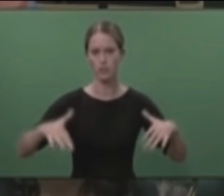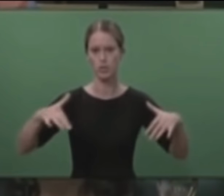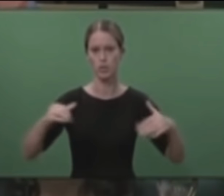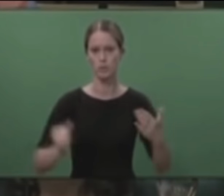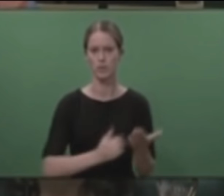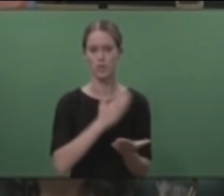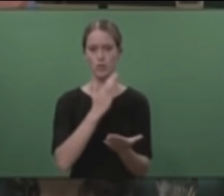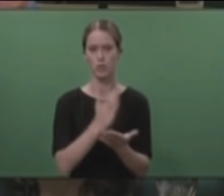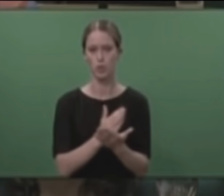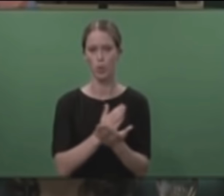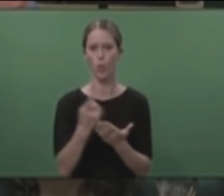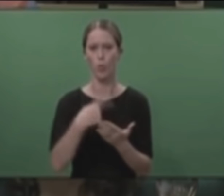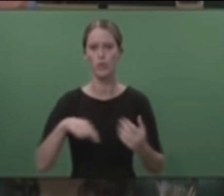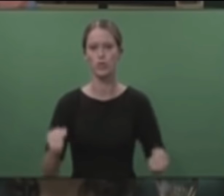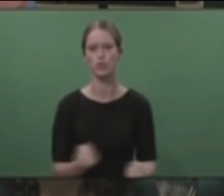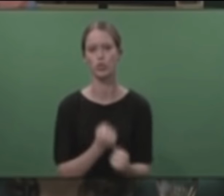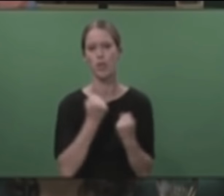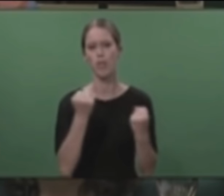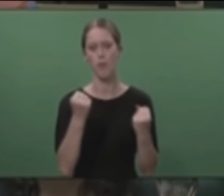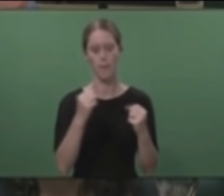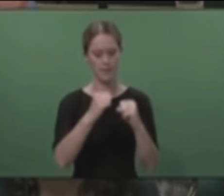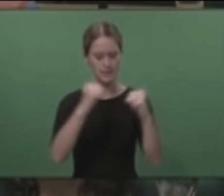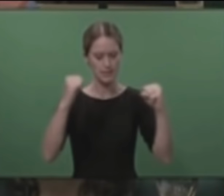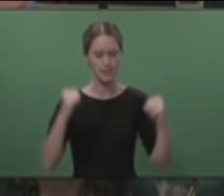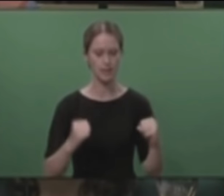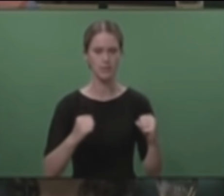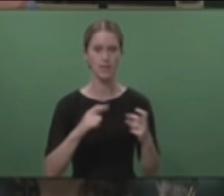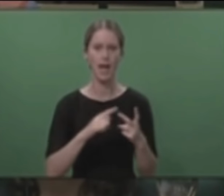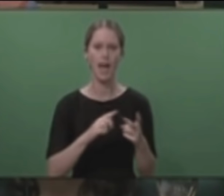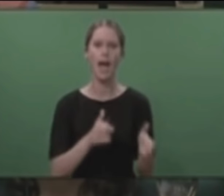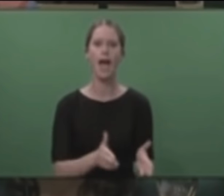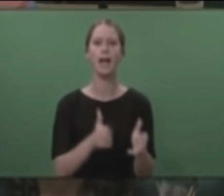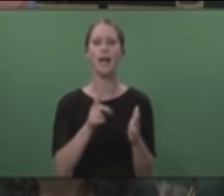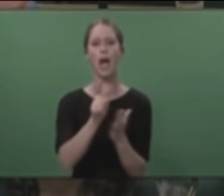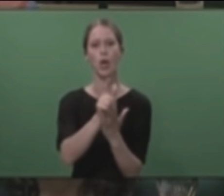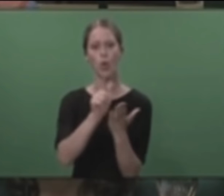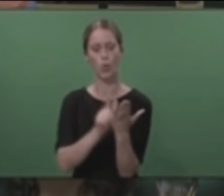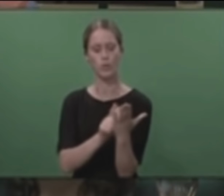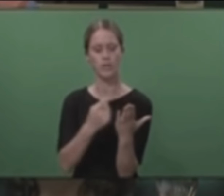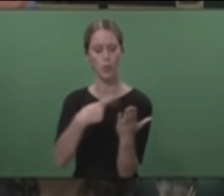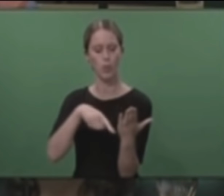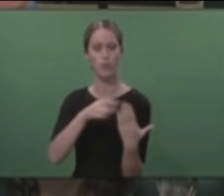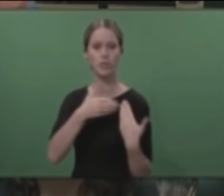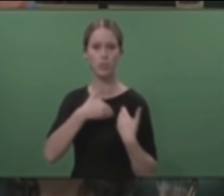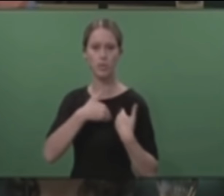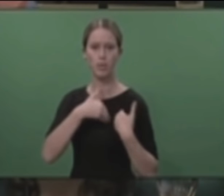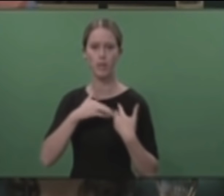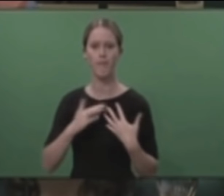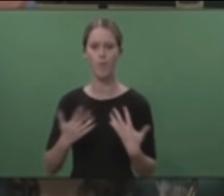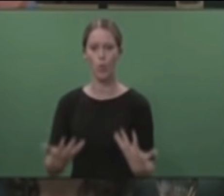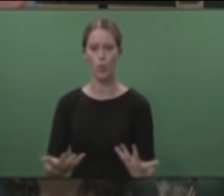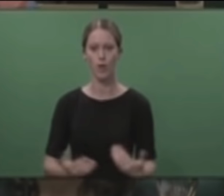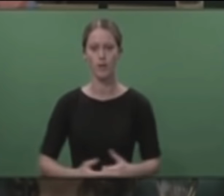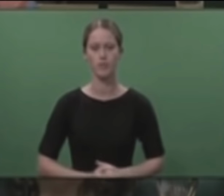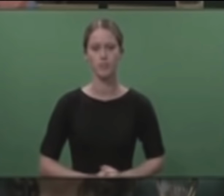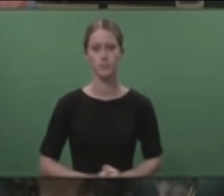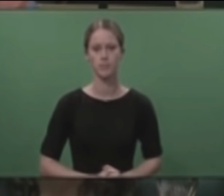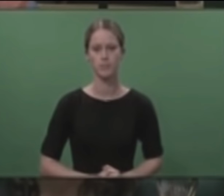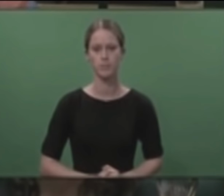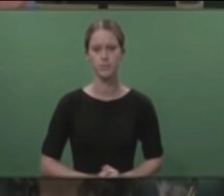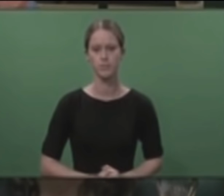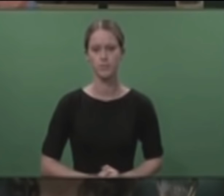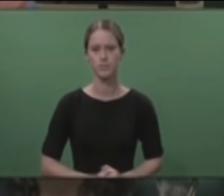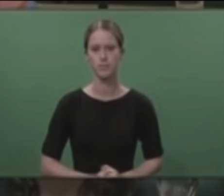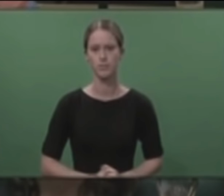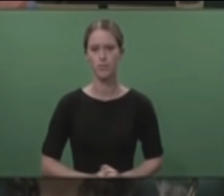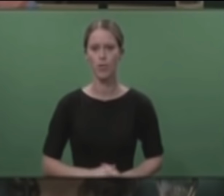ensure that we strengthen the systems and the gun laws that we have responsibility for. So what